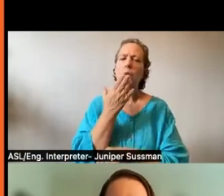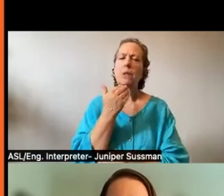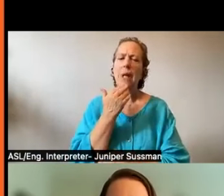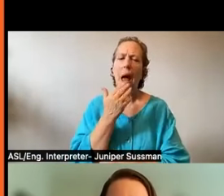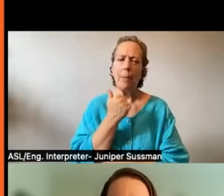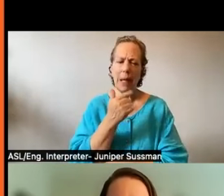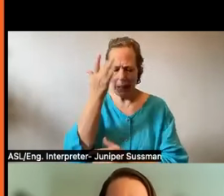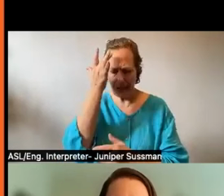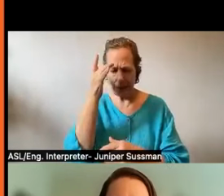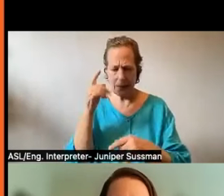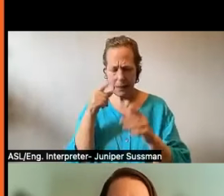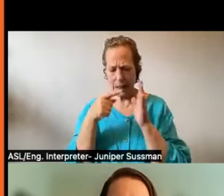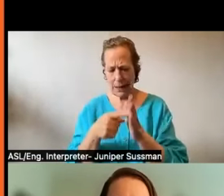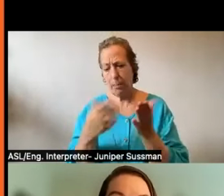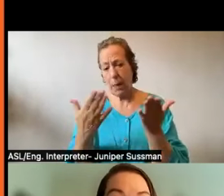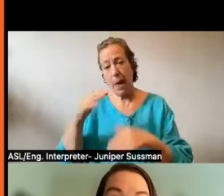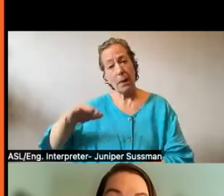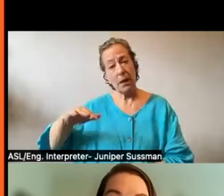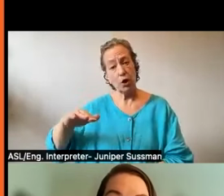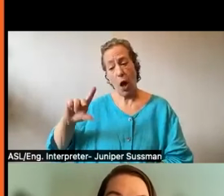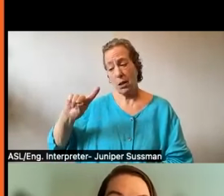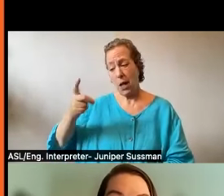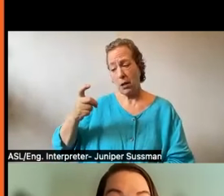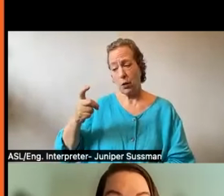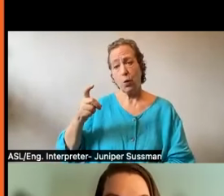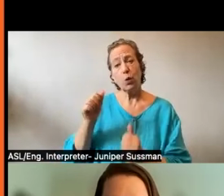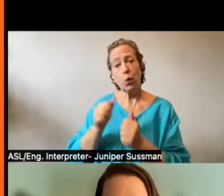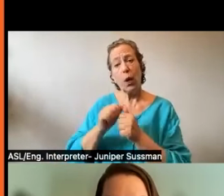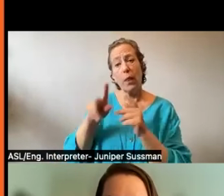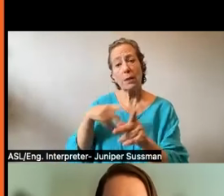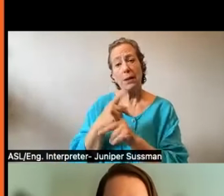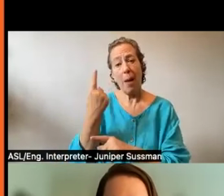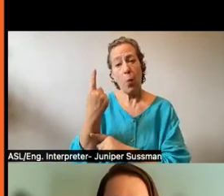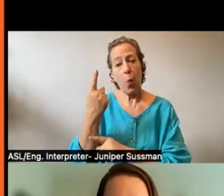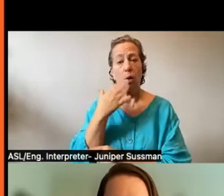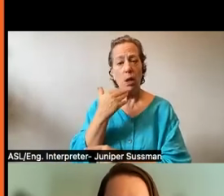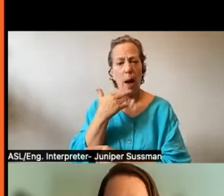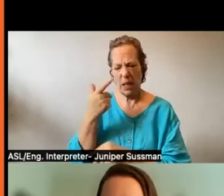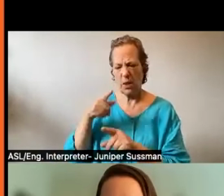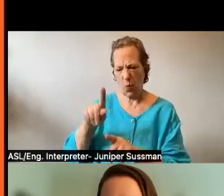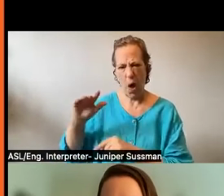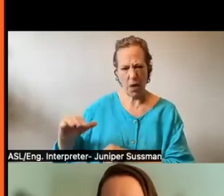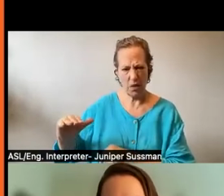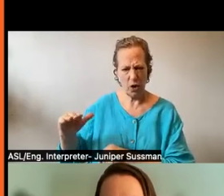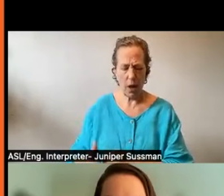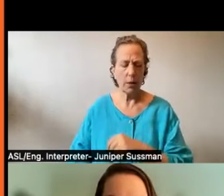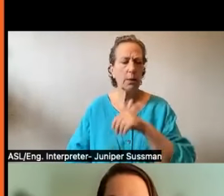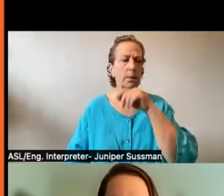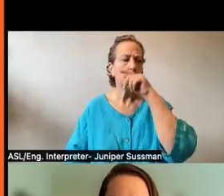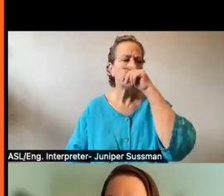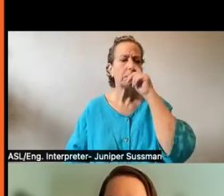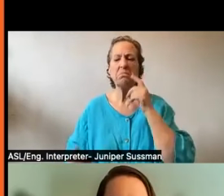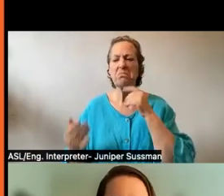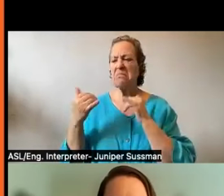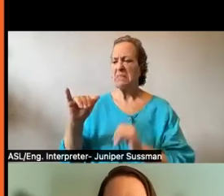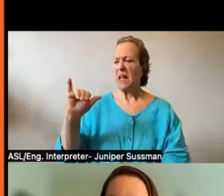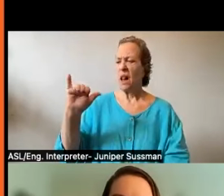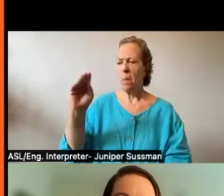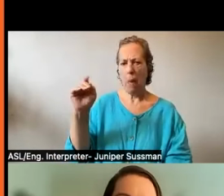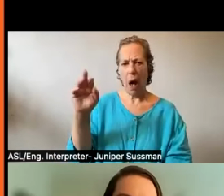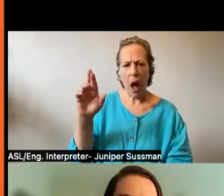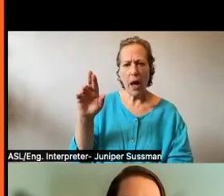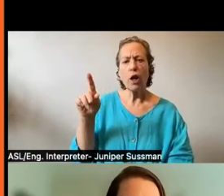a child is diagnosed with type 1 diabetes in childhood, and they are still a minor. They are adjusting to